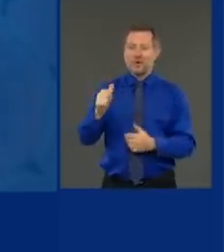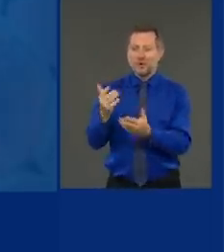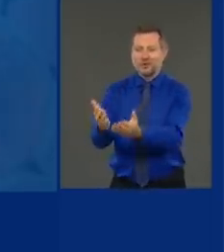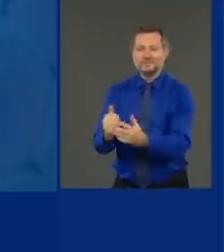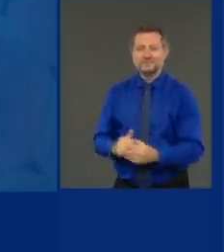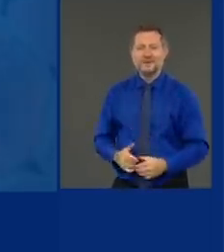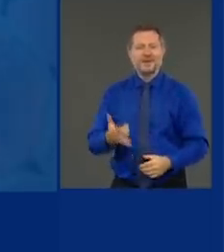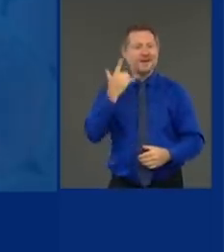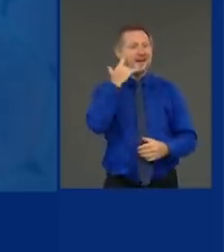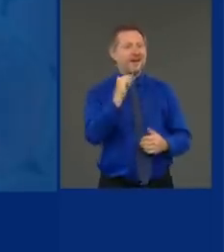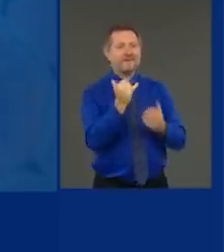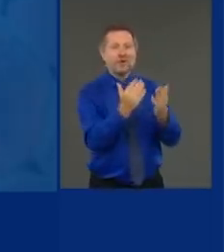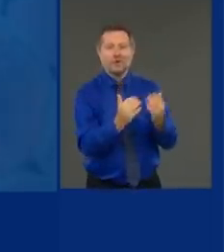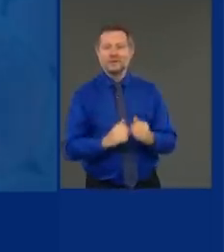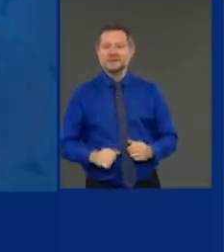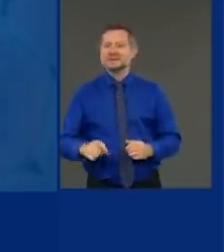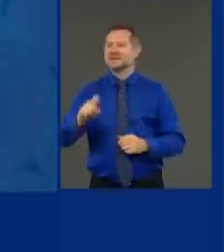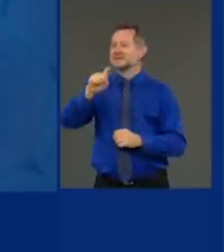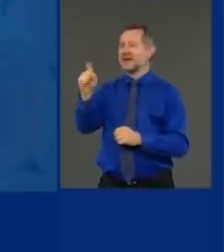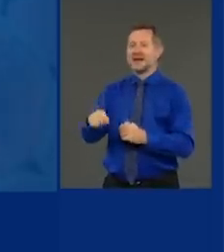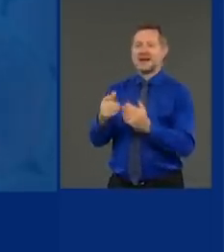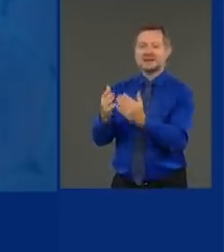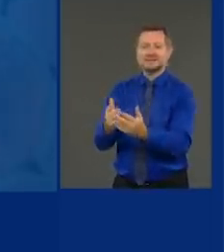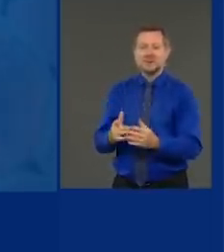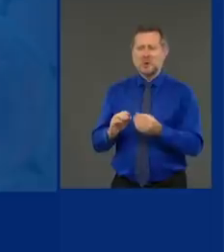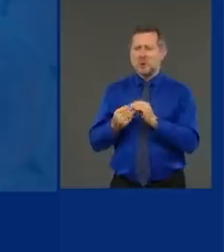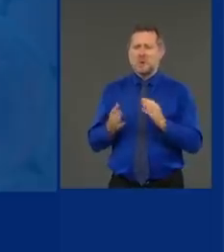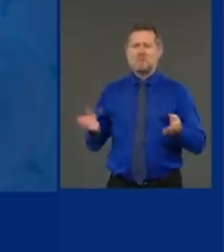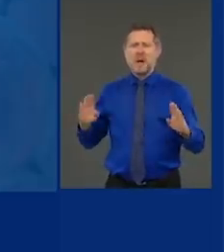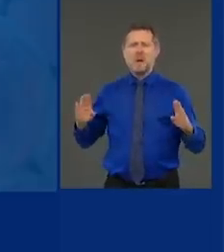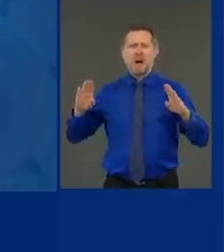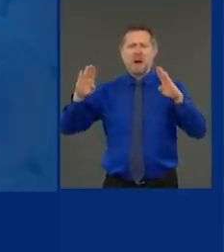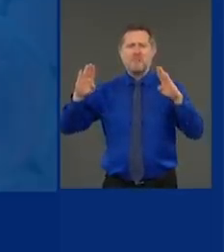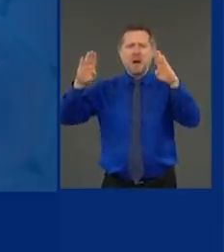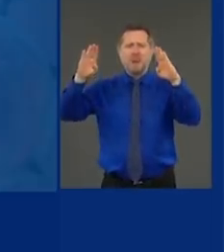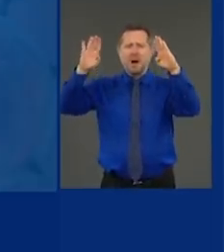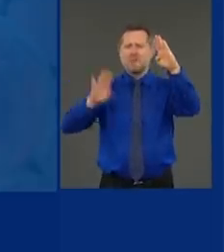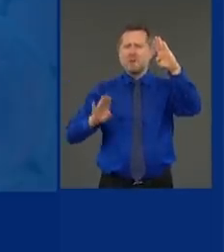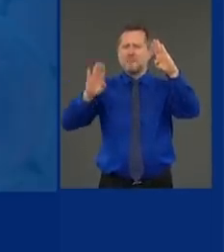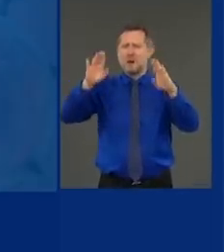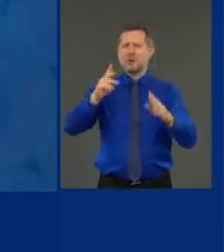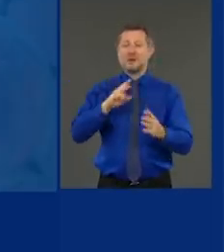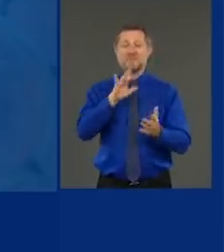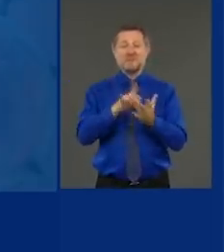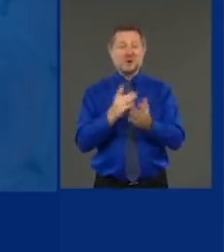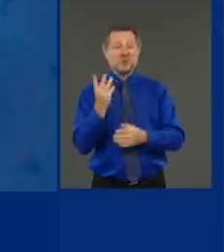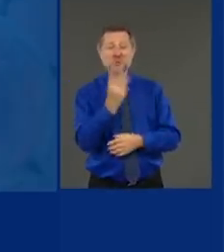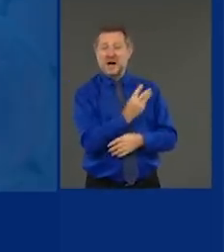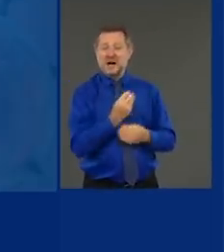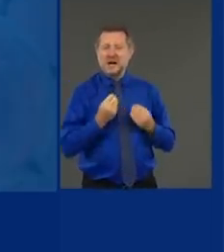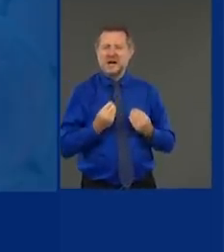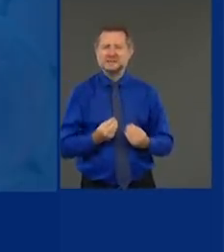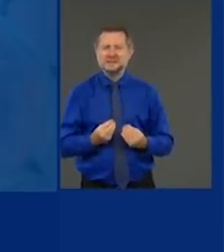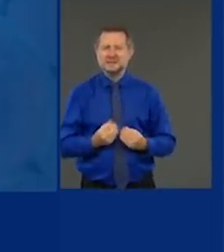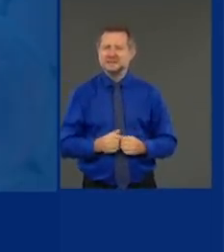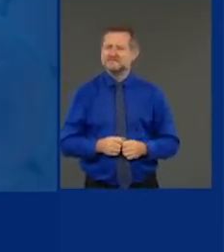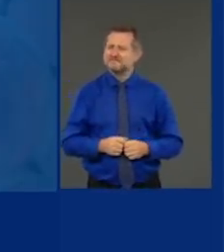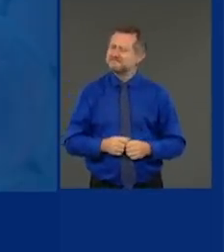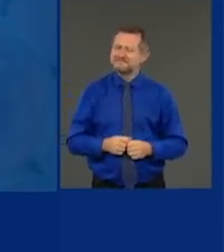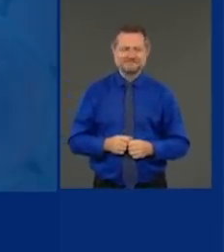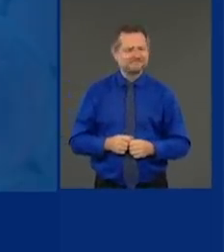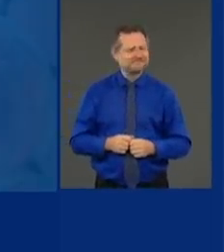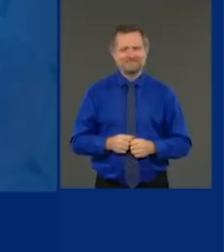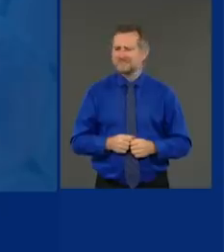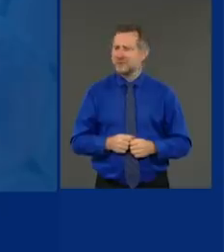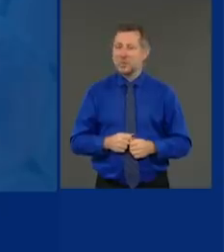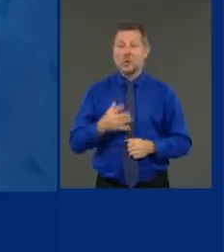at Texas, look at the numbers. Look at what's happening all across the Midwest, where you're seeing a dramatic rise. Look at what the White